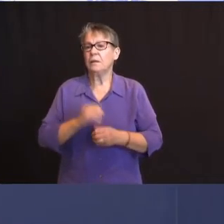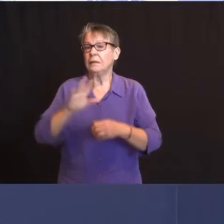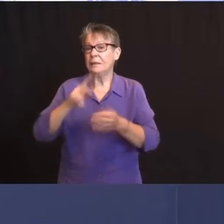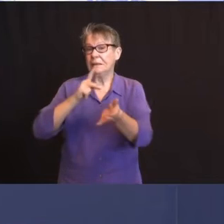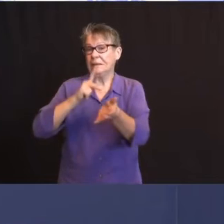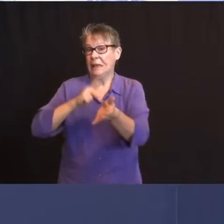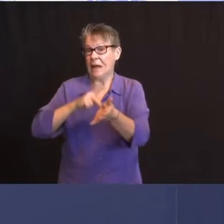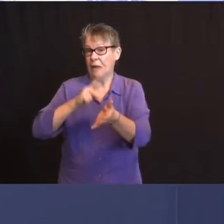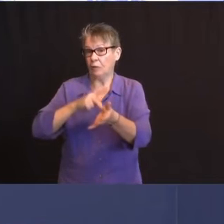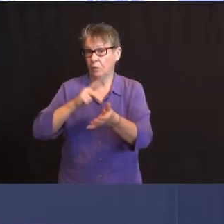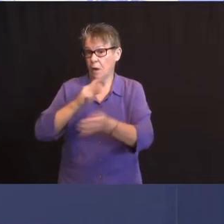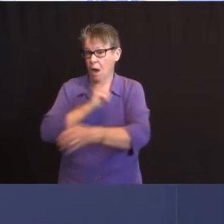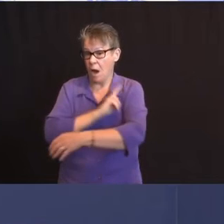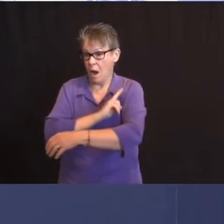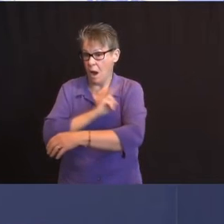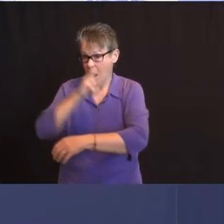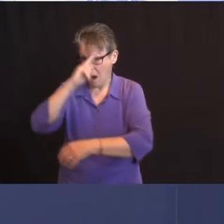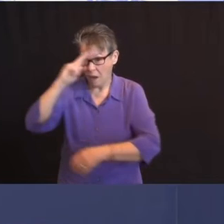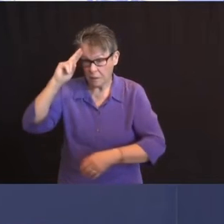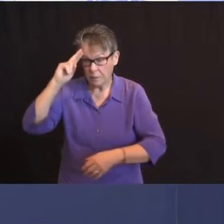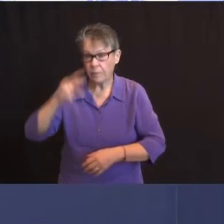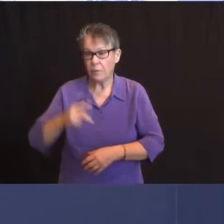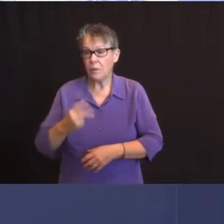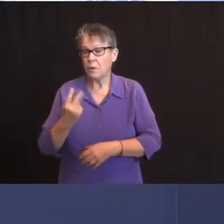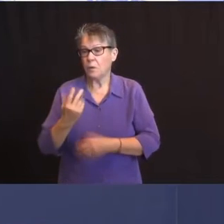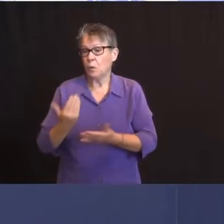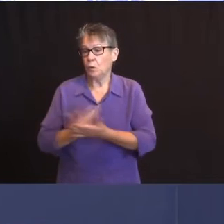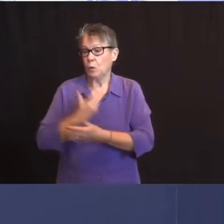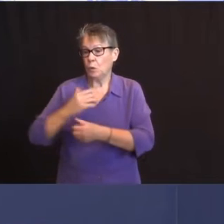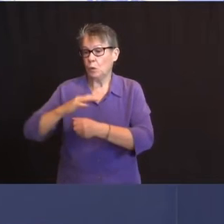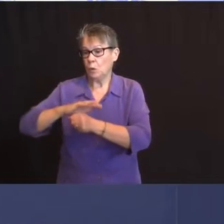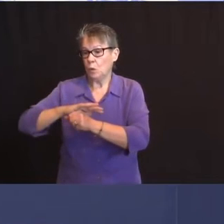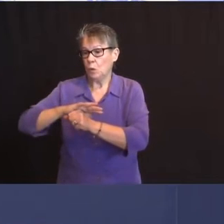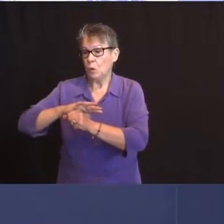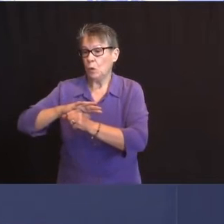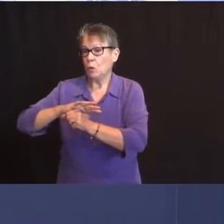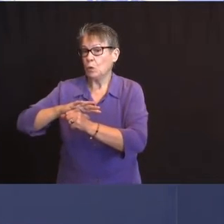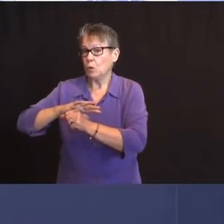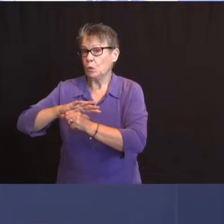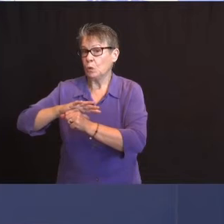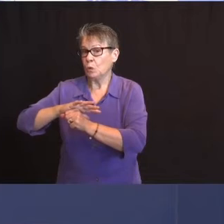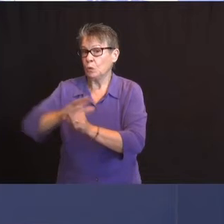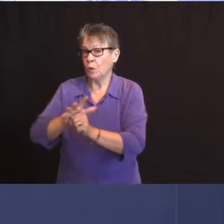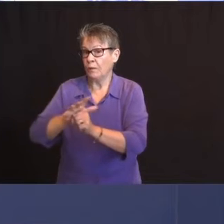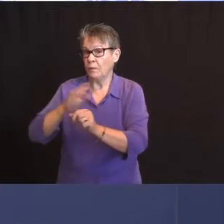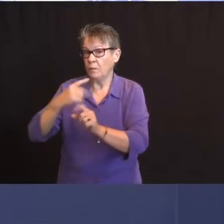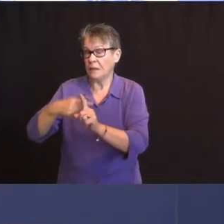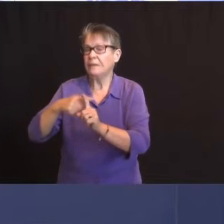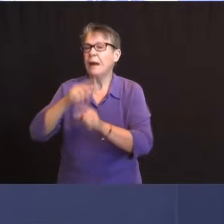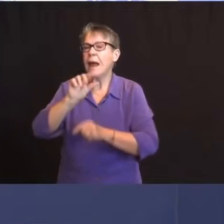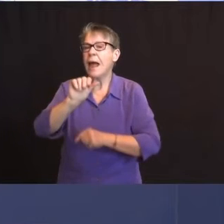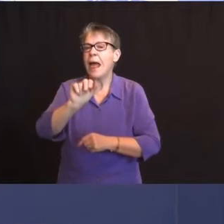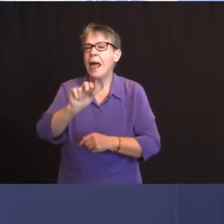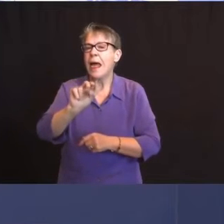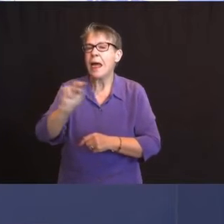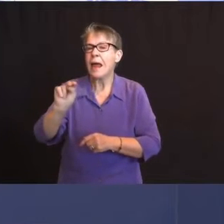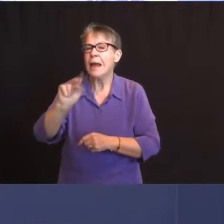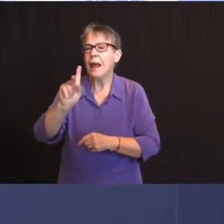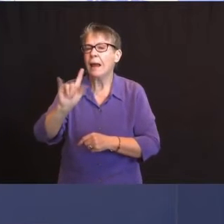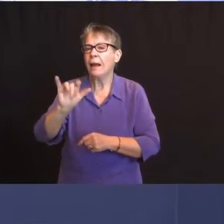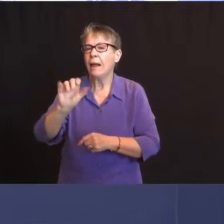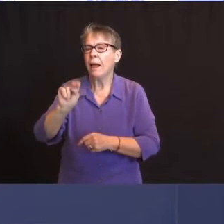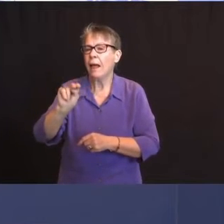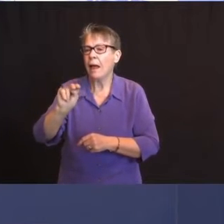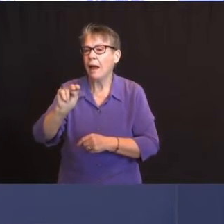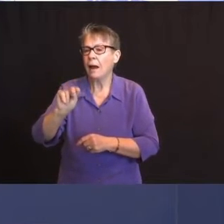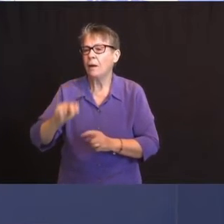at Ann Klein and 1 new positive resident at Trenton Psychiatric. There is a cumulative total of 266 cases among